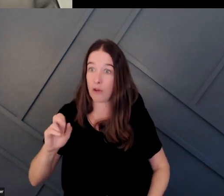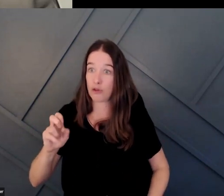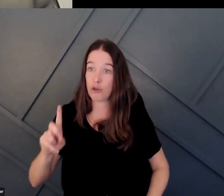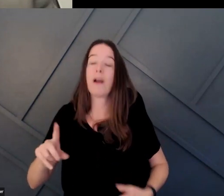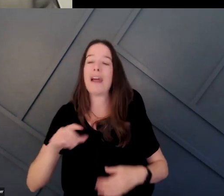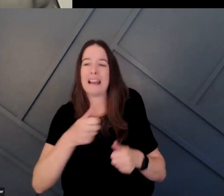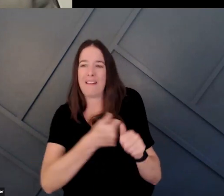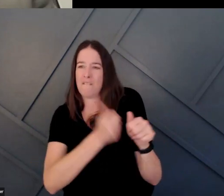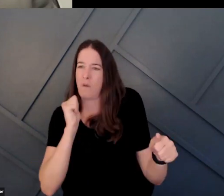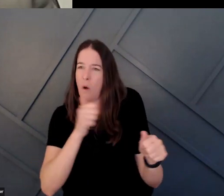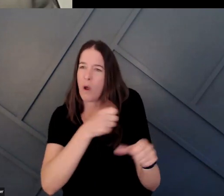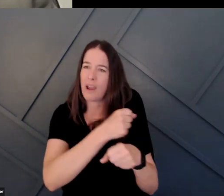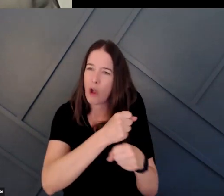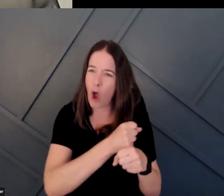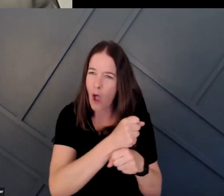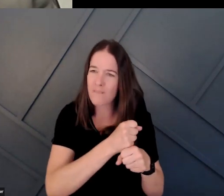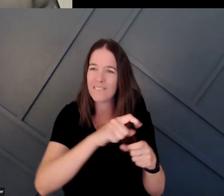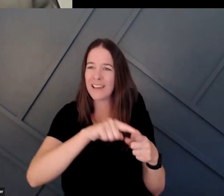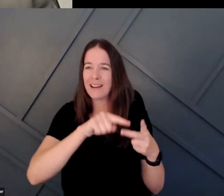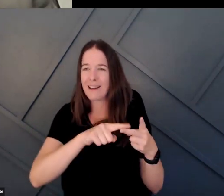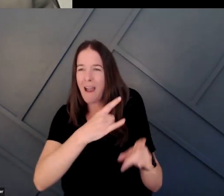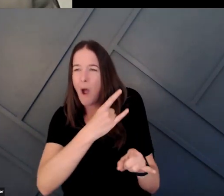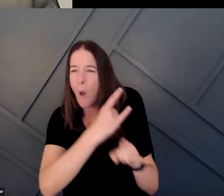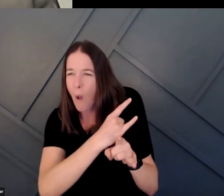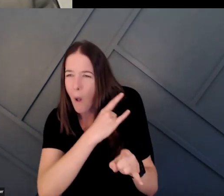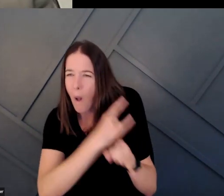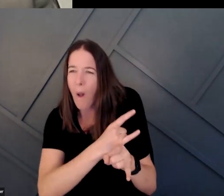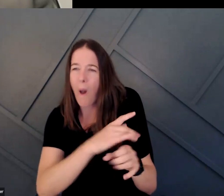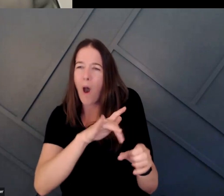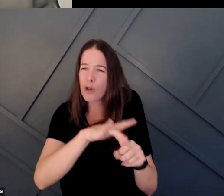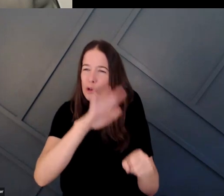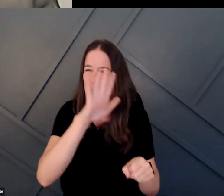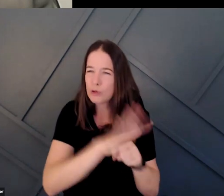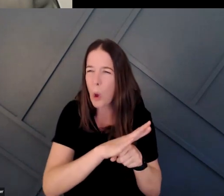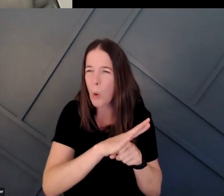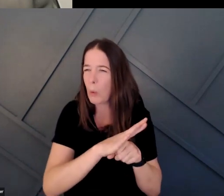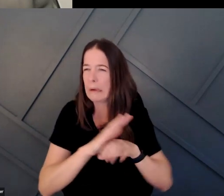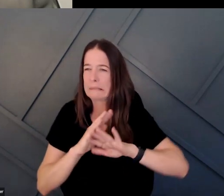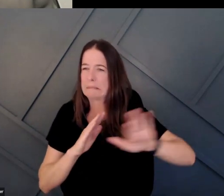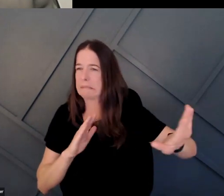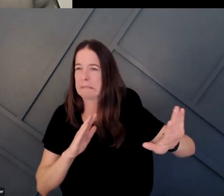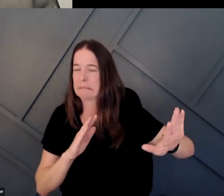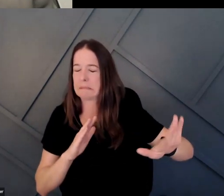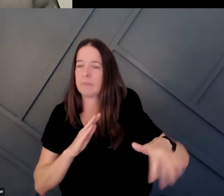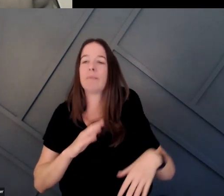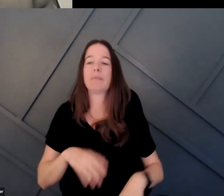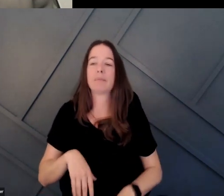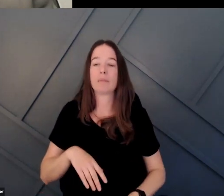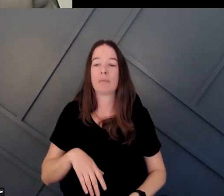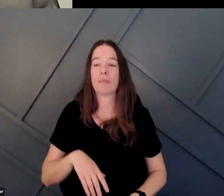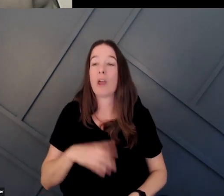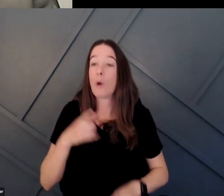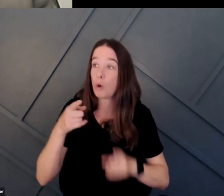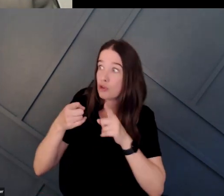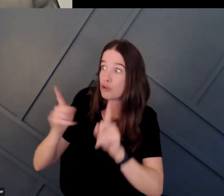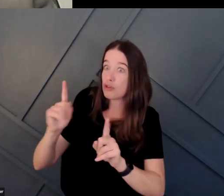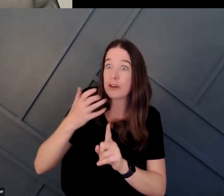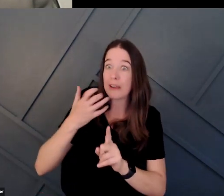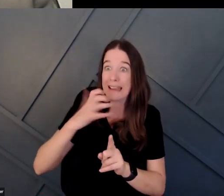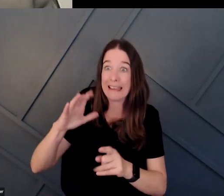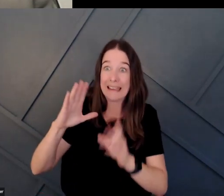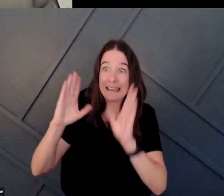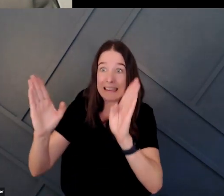We need to be careful with the amount of time that we spend outdoors and go outside, especially for exercise.